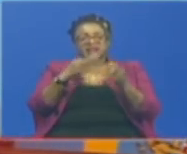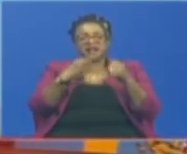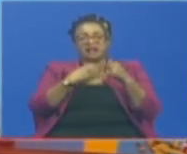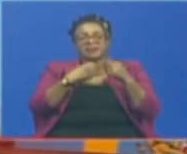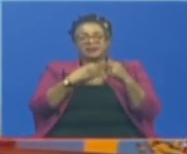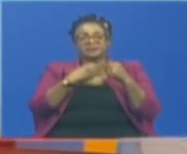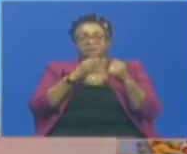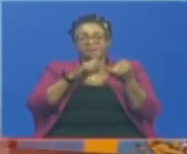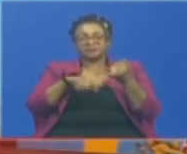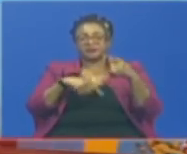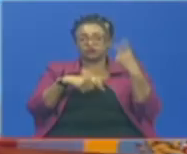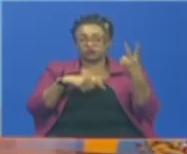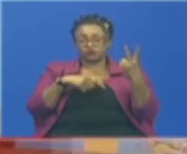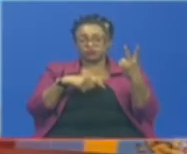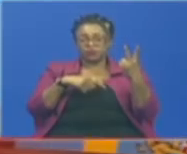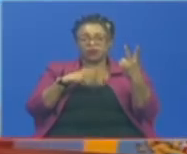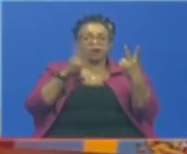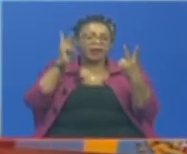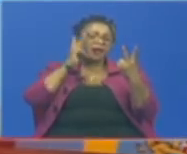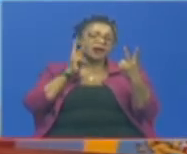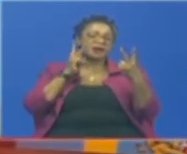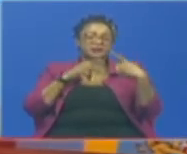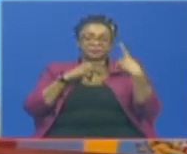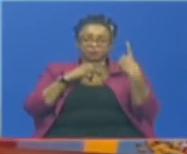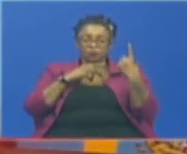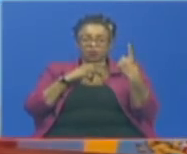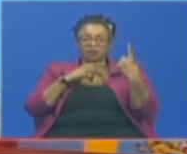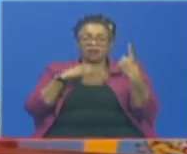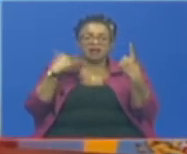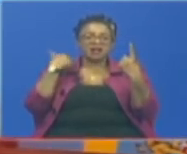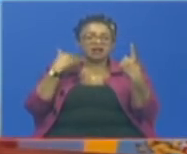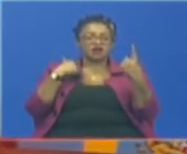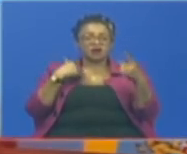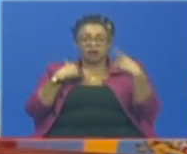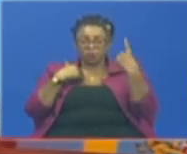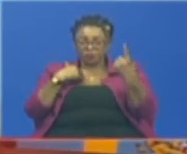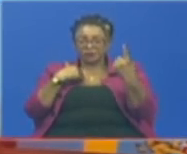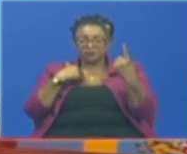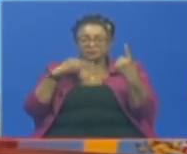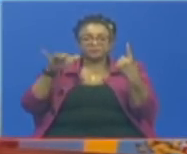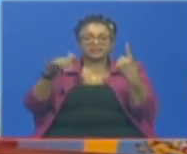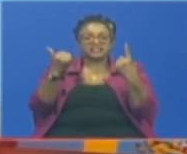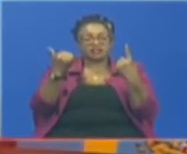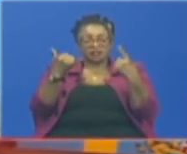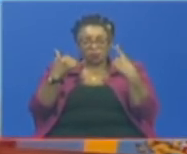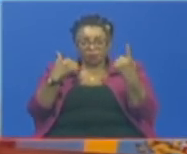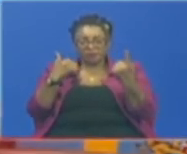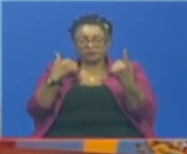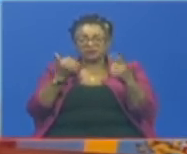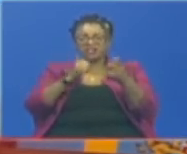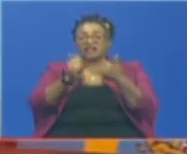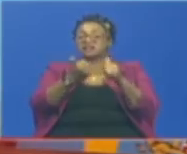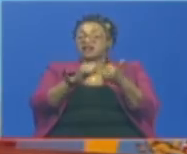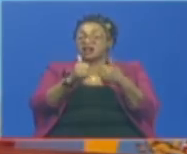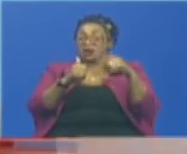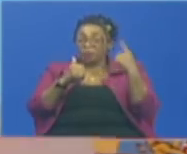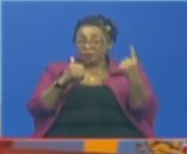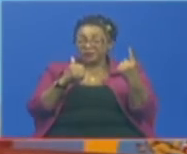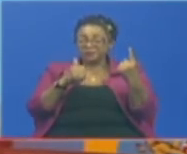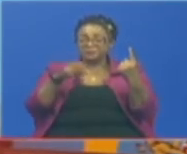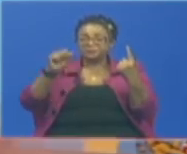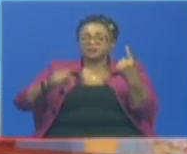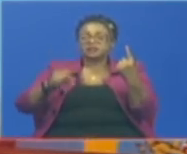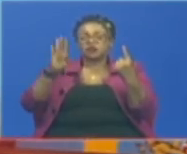2, Karen 1, Dandora 1, Eastleigh 1, Kasarani 1, South B